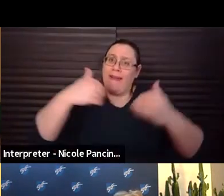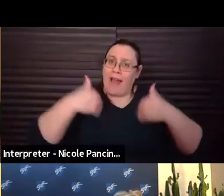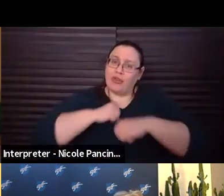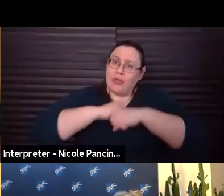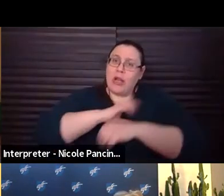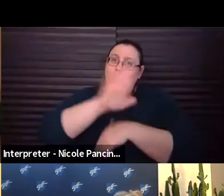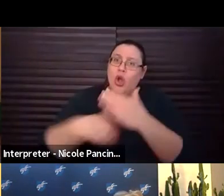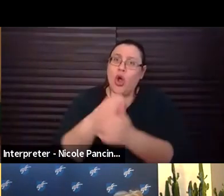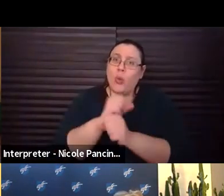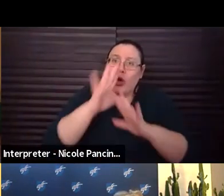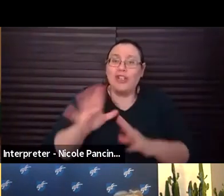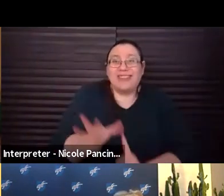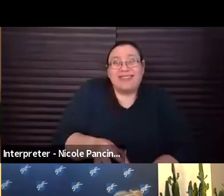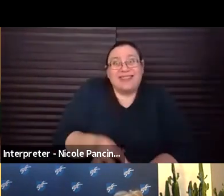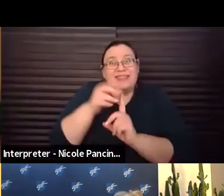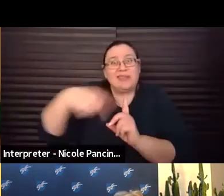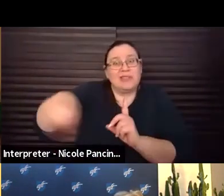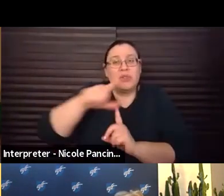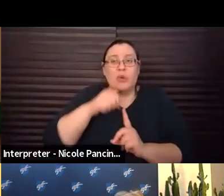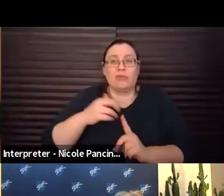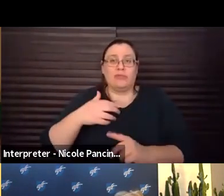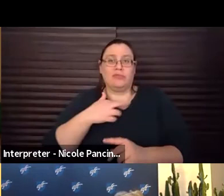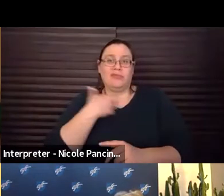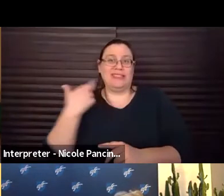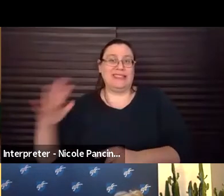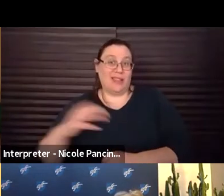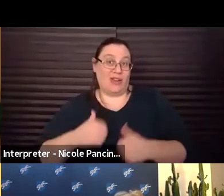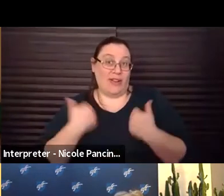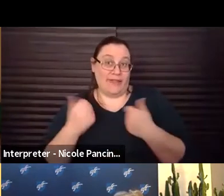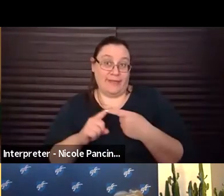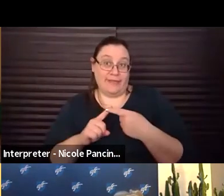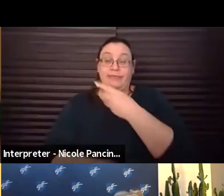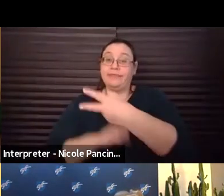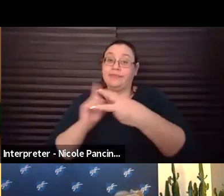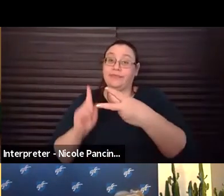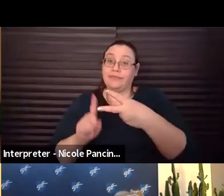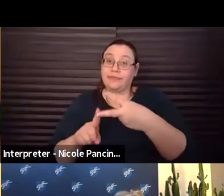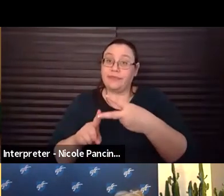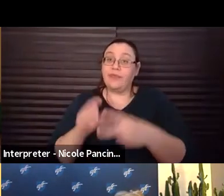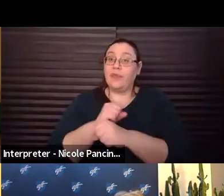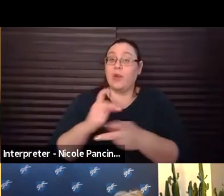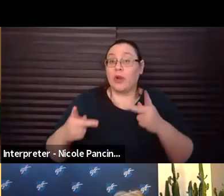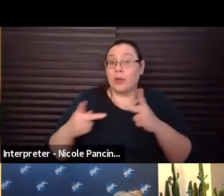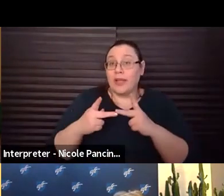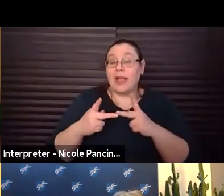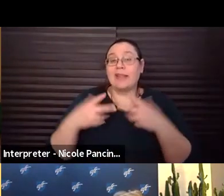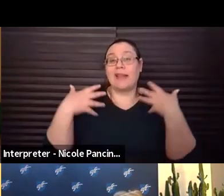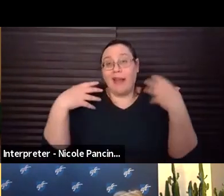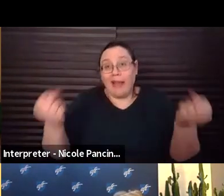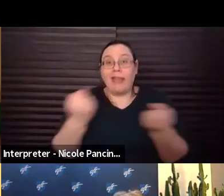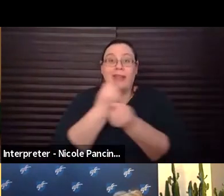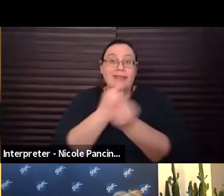workers, especially those that are putting their lives on the line. Second, workplace and health and safety